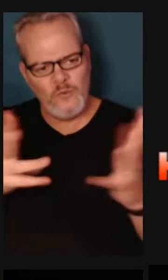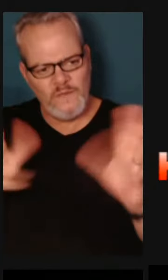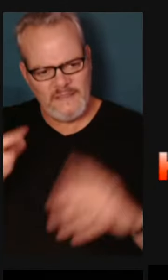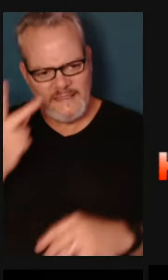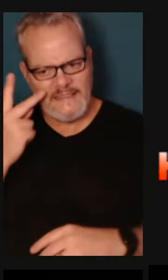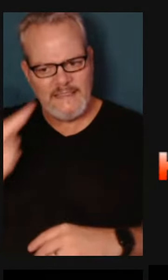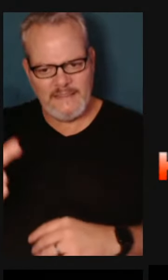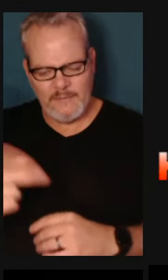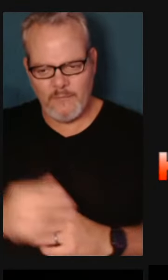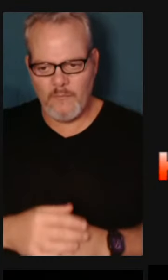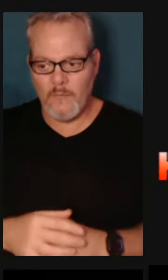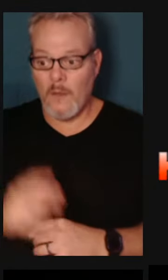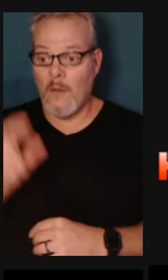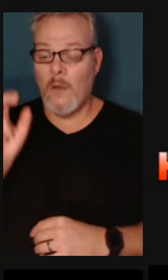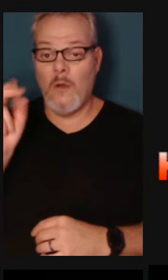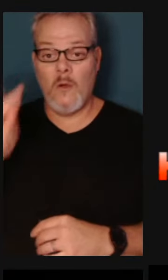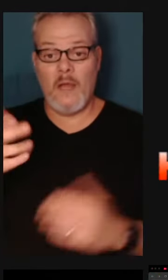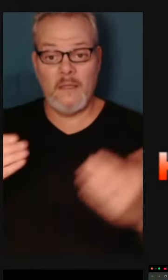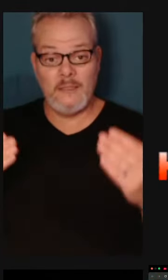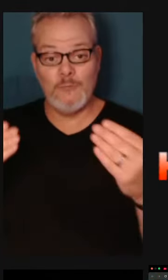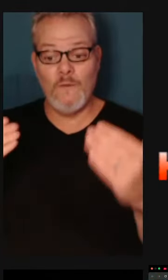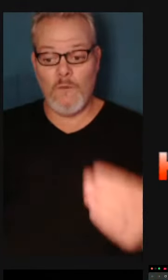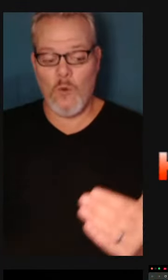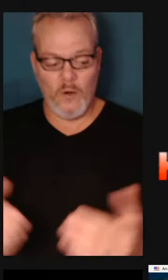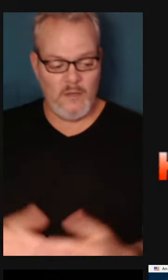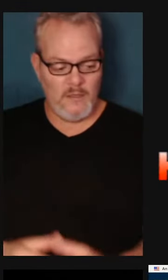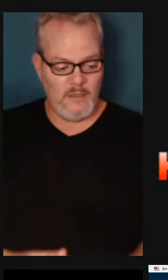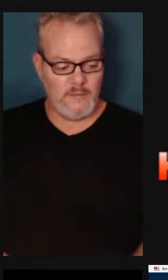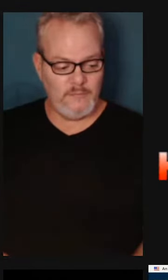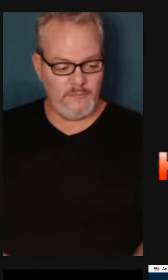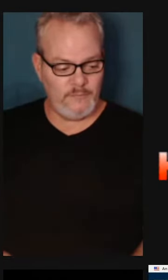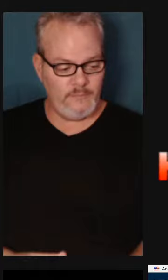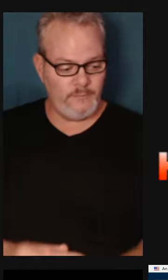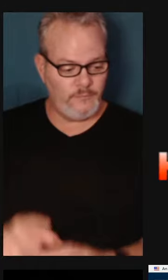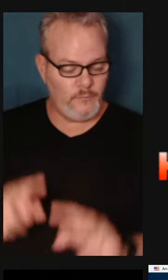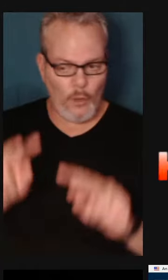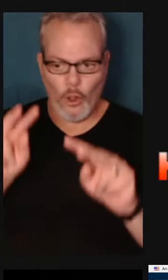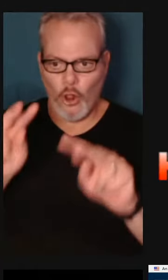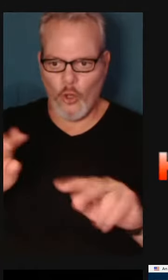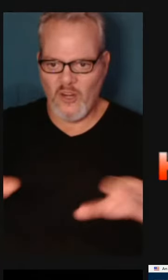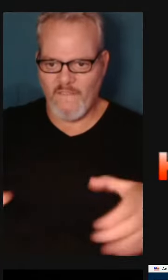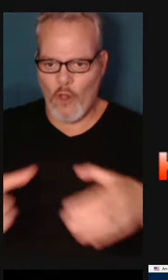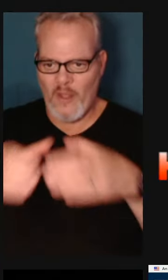Yeah. Okay, so let's move forward. Let's go to our volcano watch. It's going to be a whole